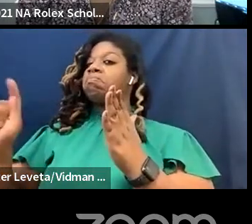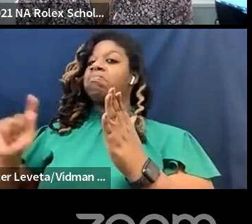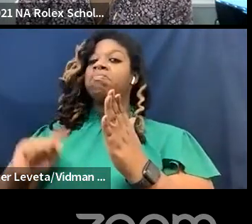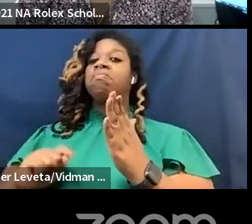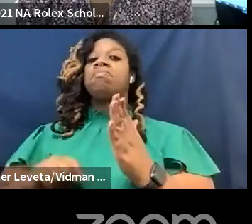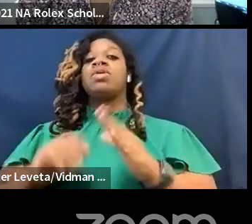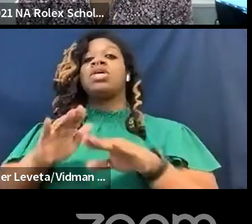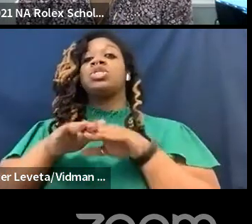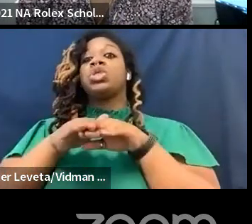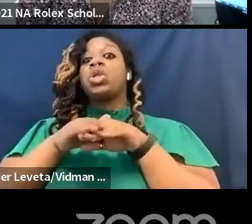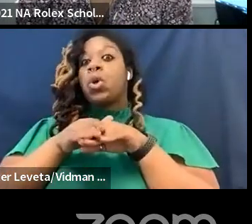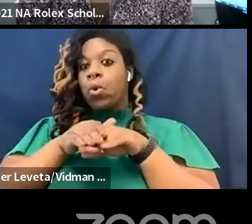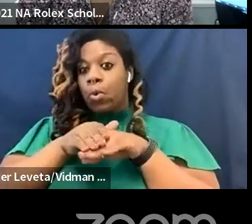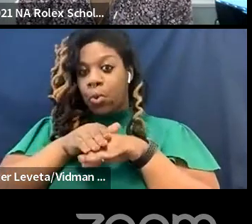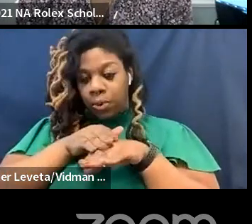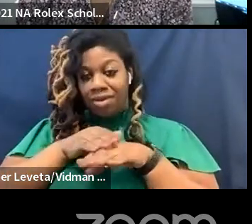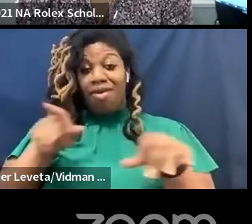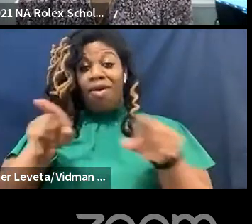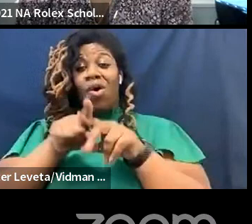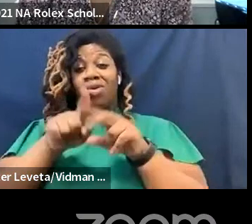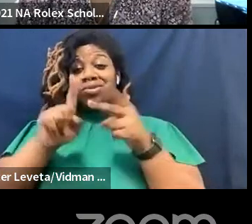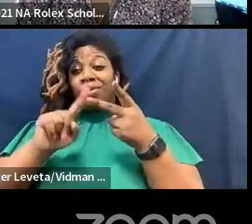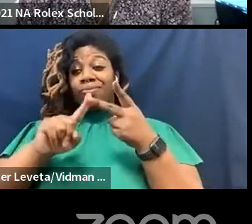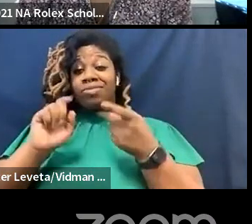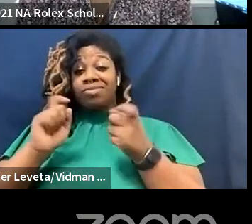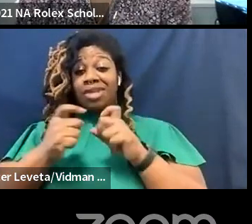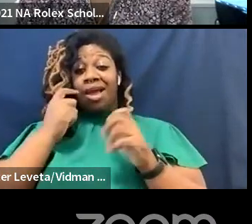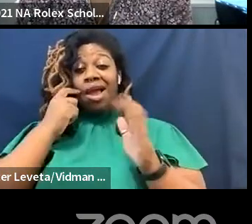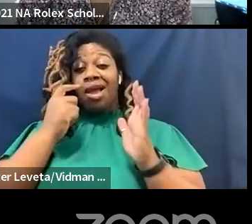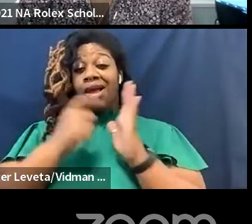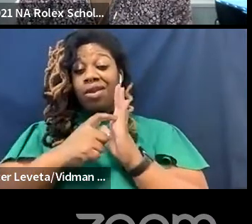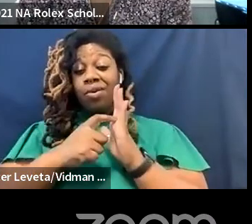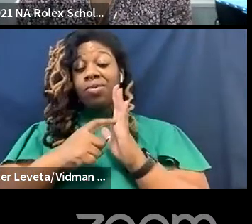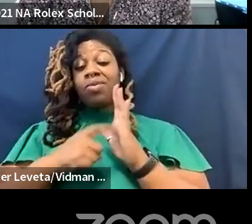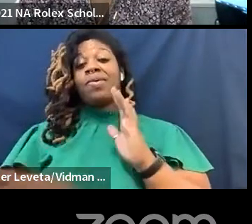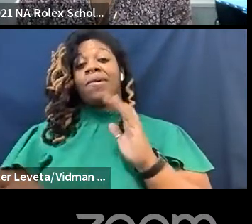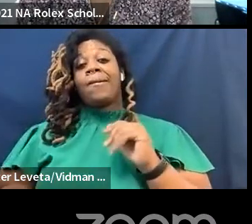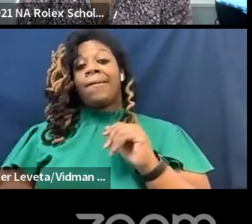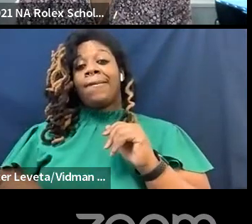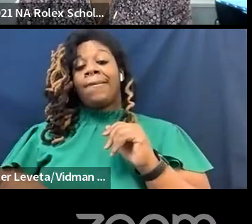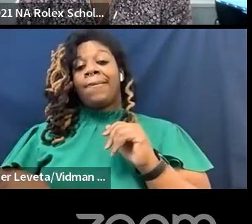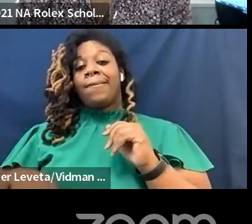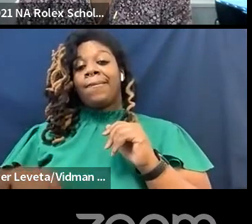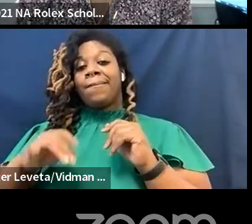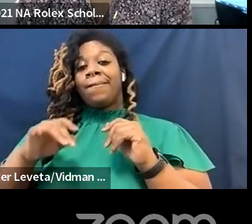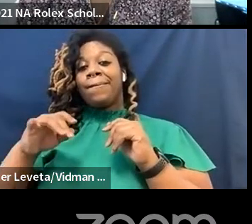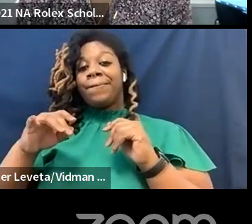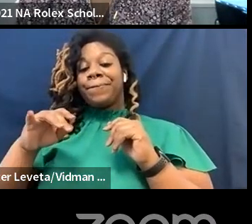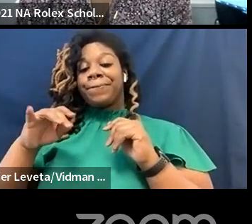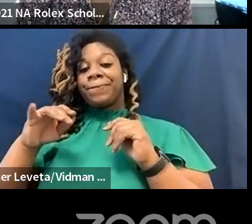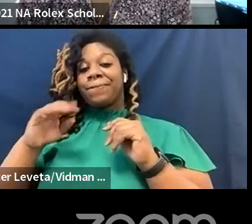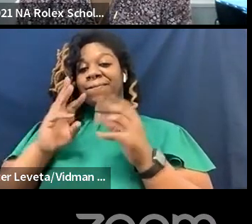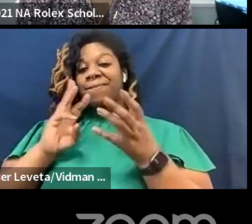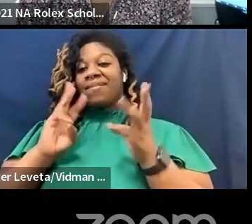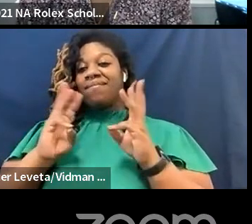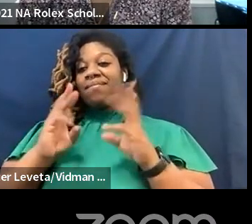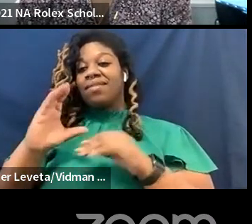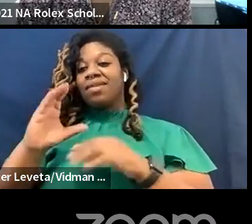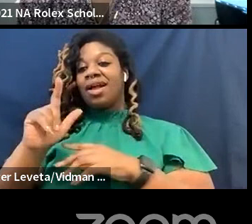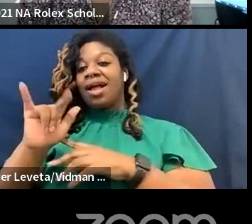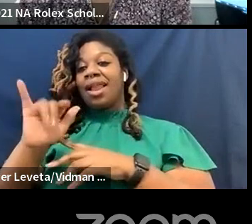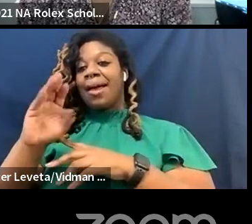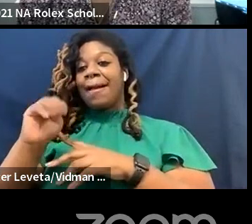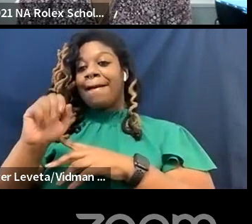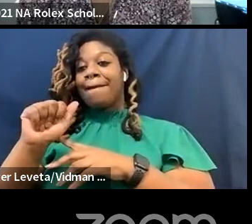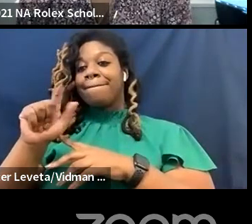of our diving environment, and that's due to the climate change. Our oceans are not the same. I'm diving off the